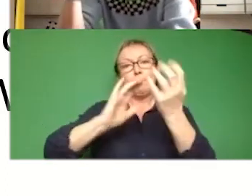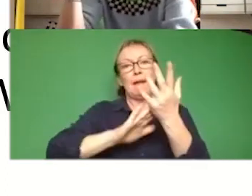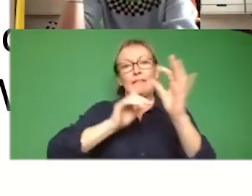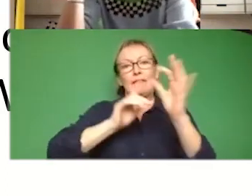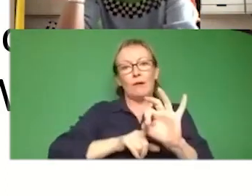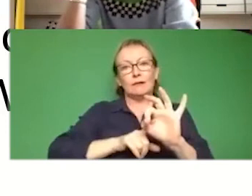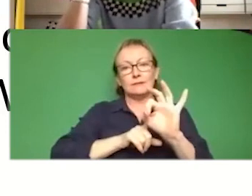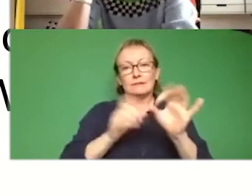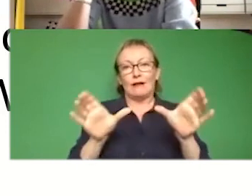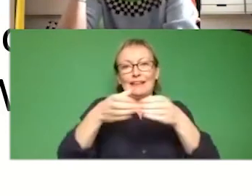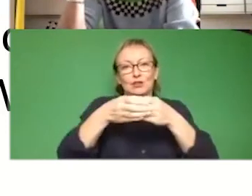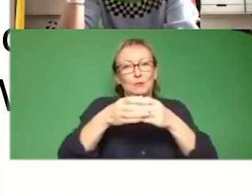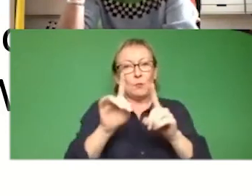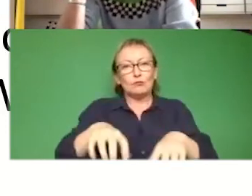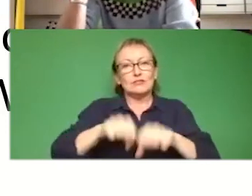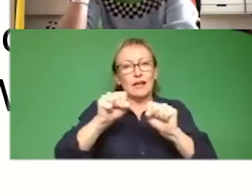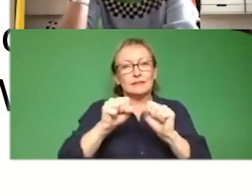question to end on. Yes,